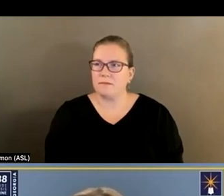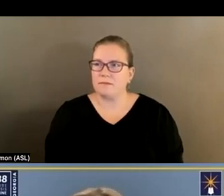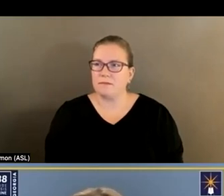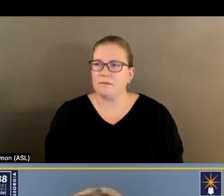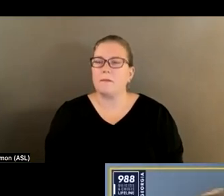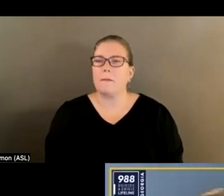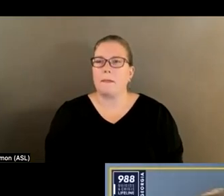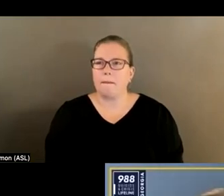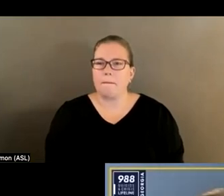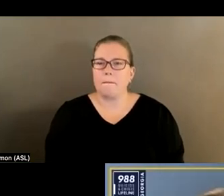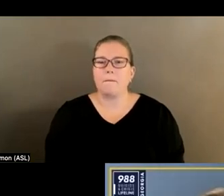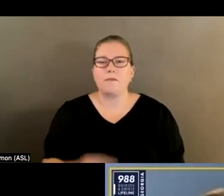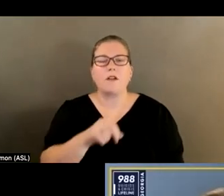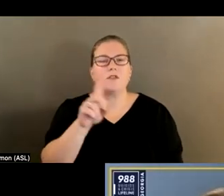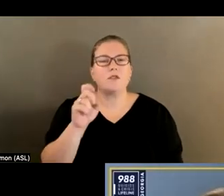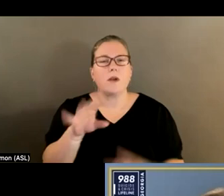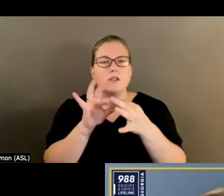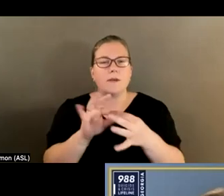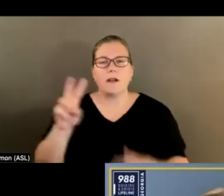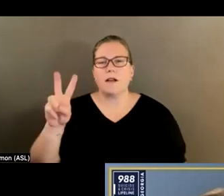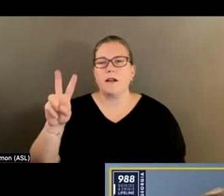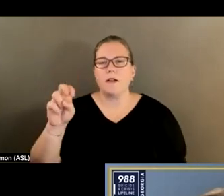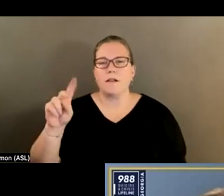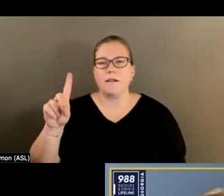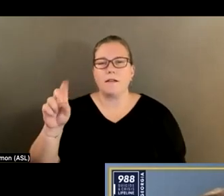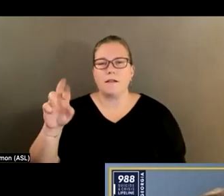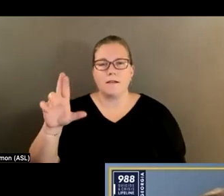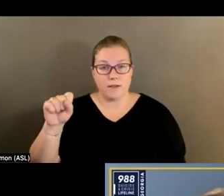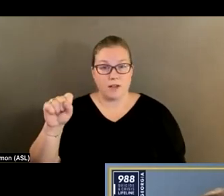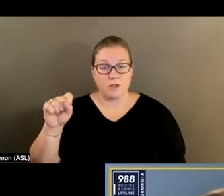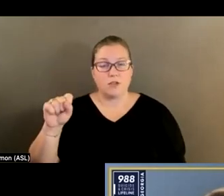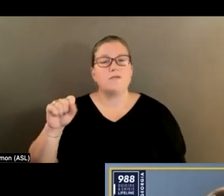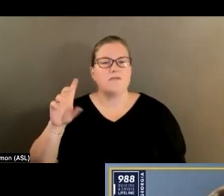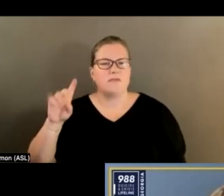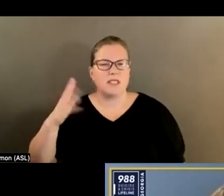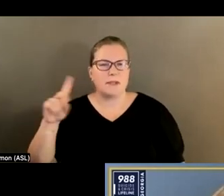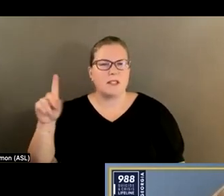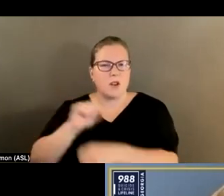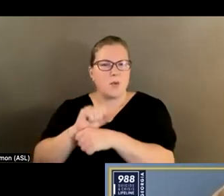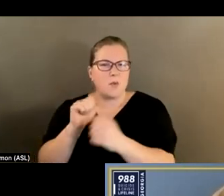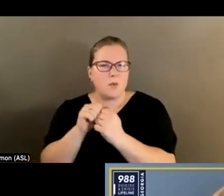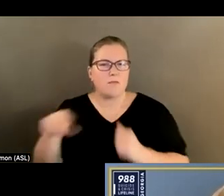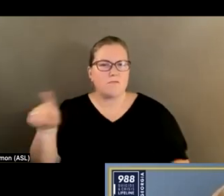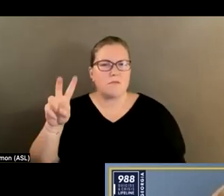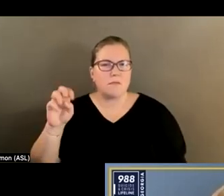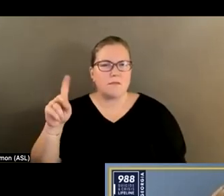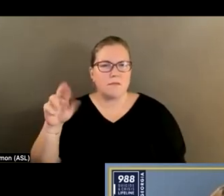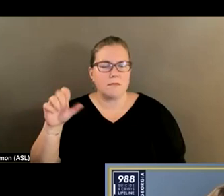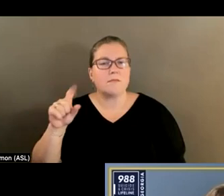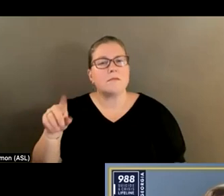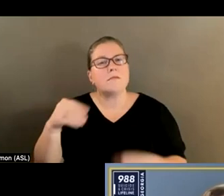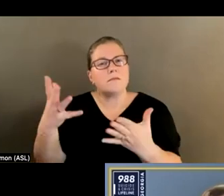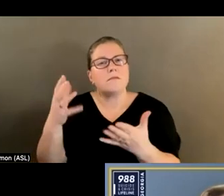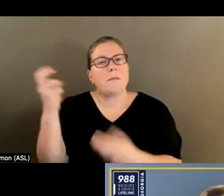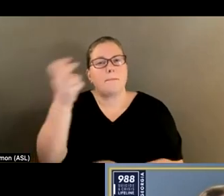a question about the vendors who DBHTD works with that offer mobile crisis